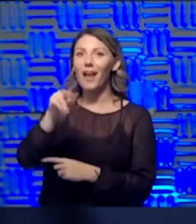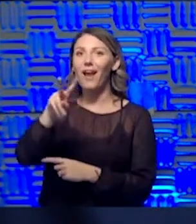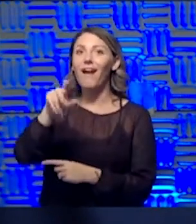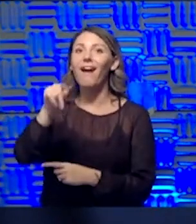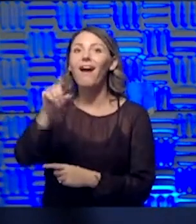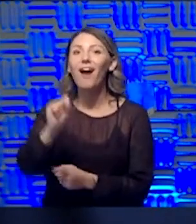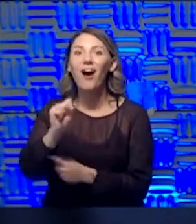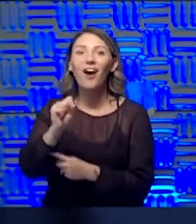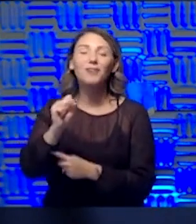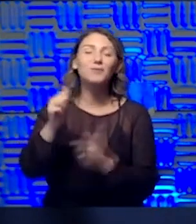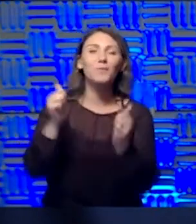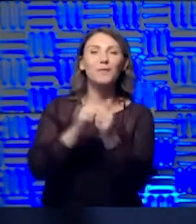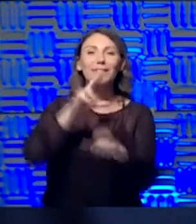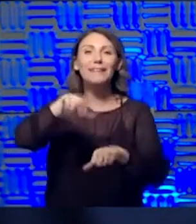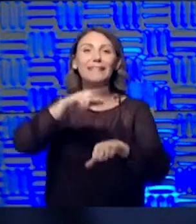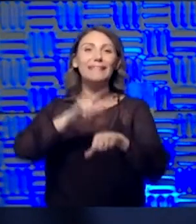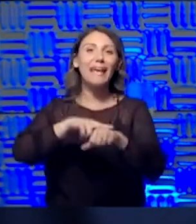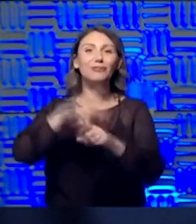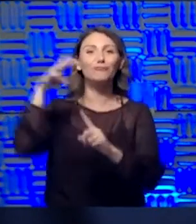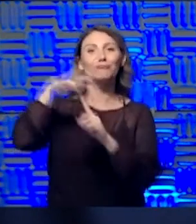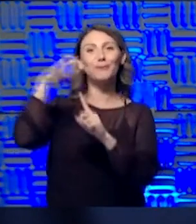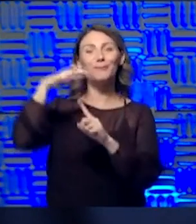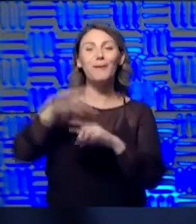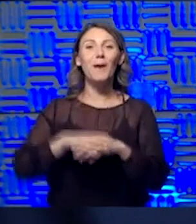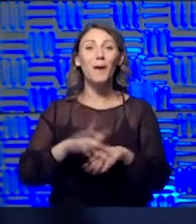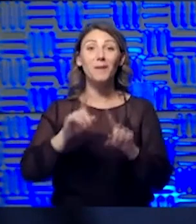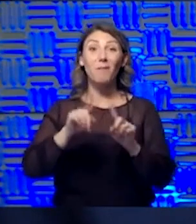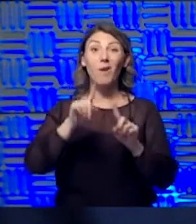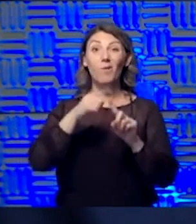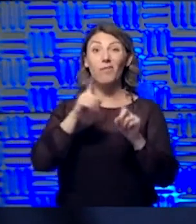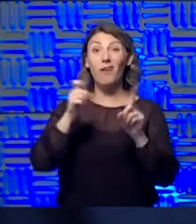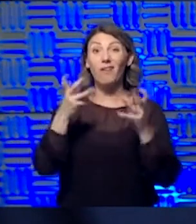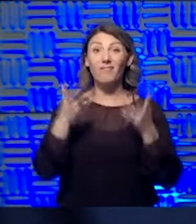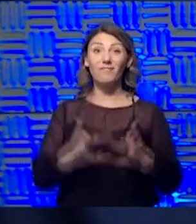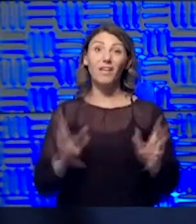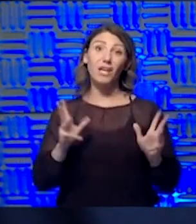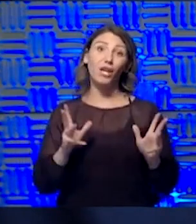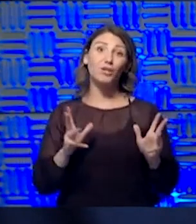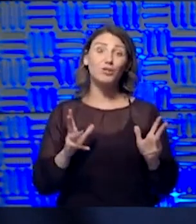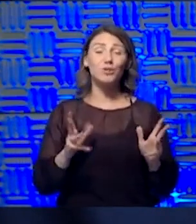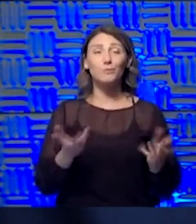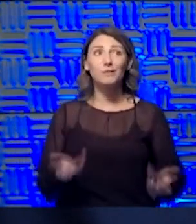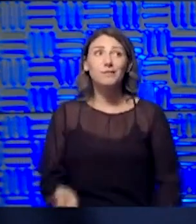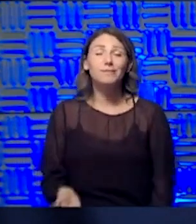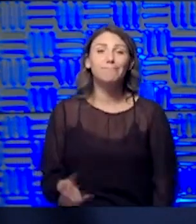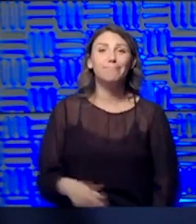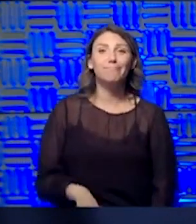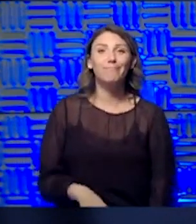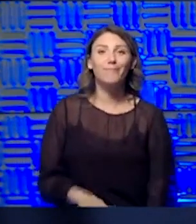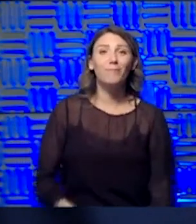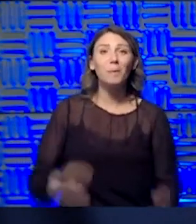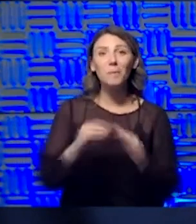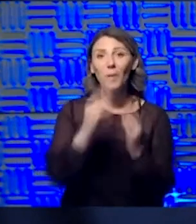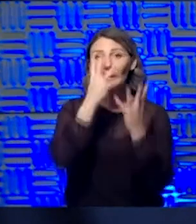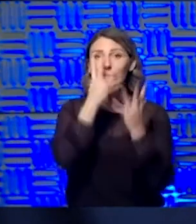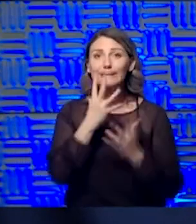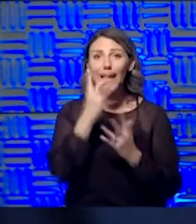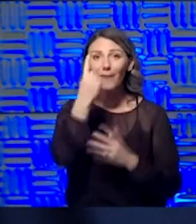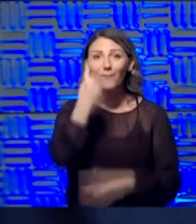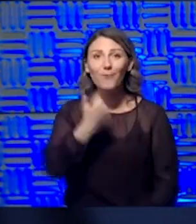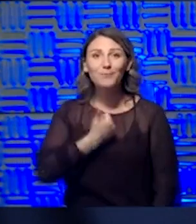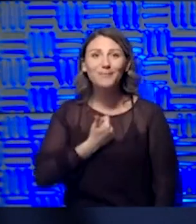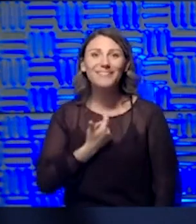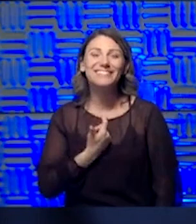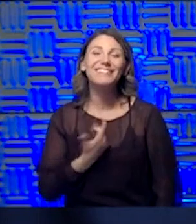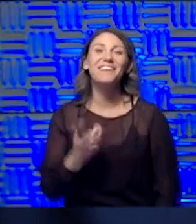So I think once that went away, it was kind of certainly more sad for me. But we still